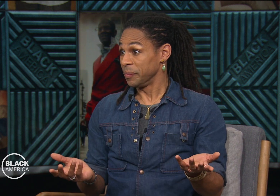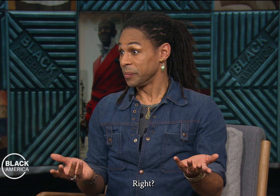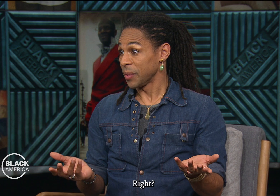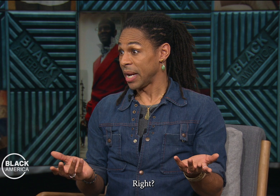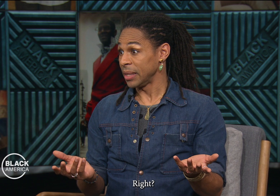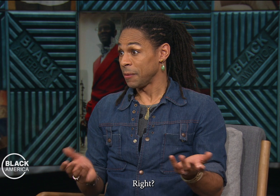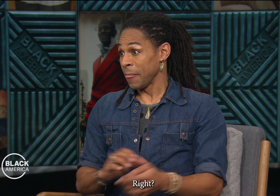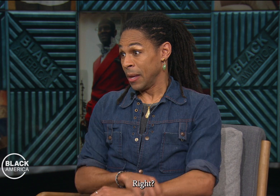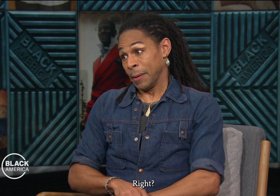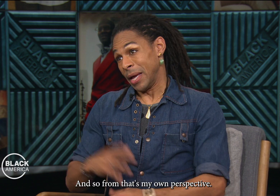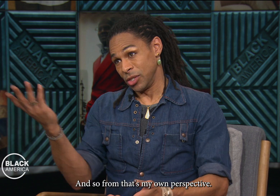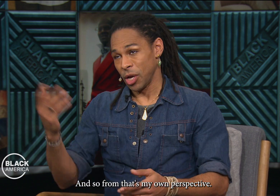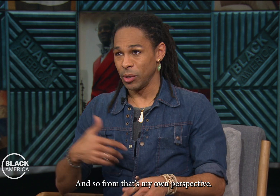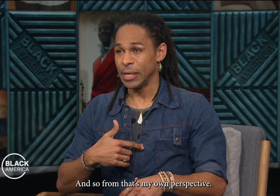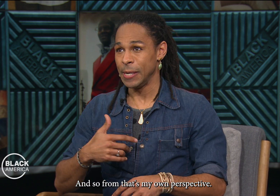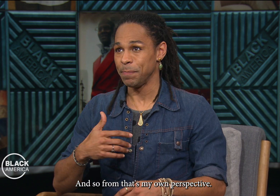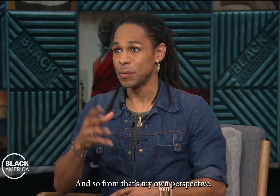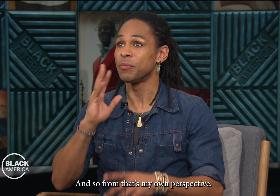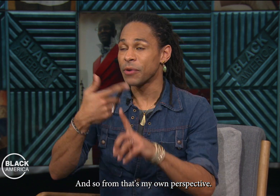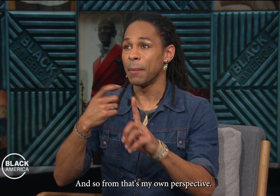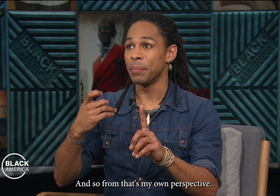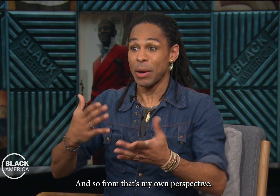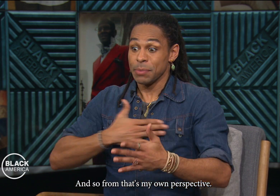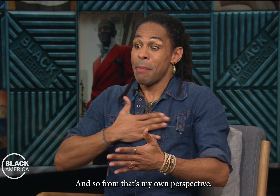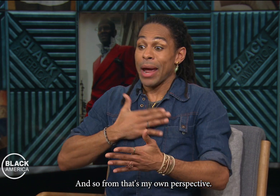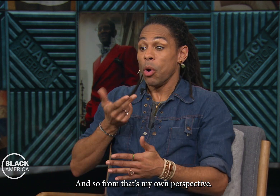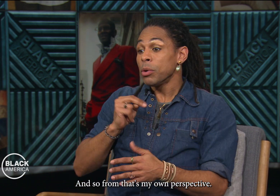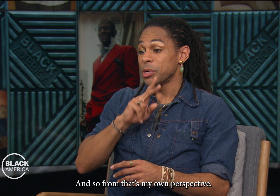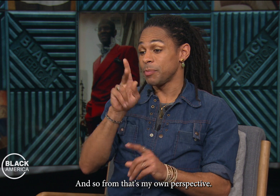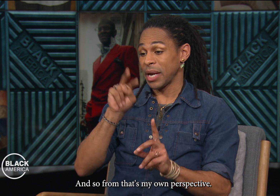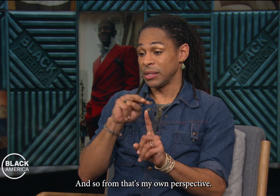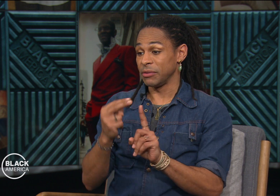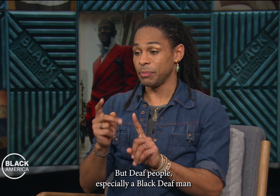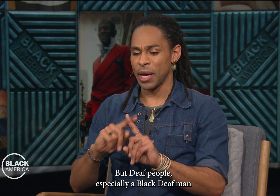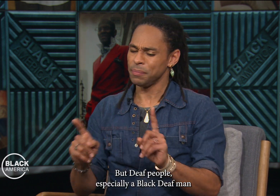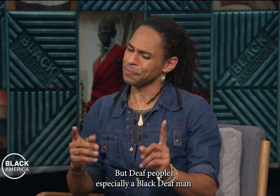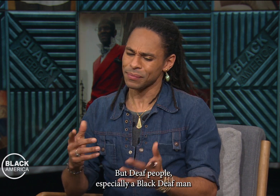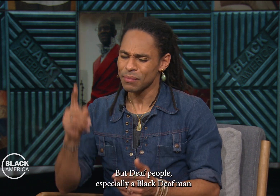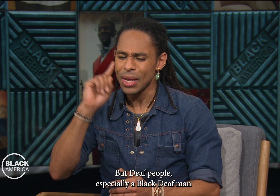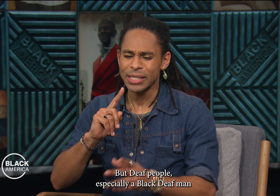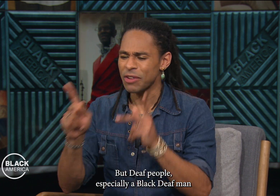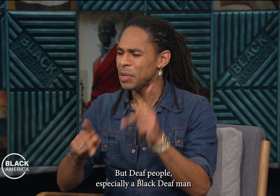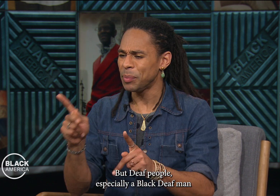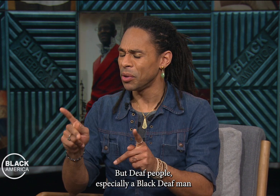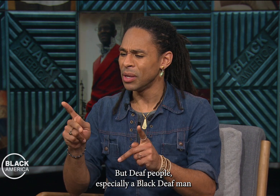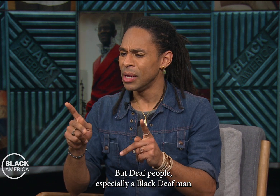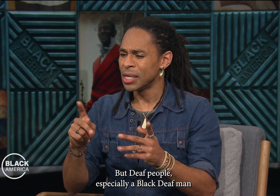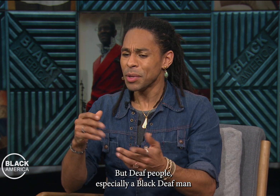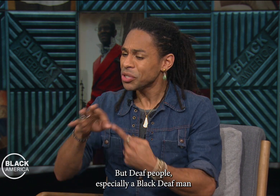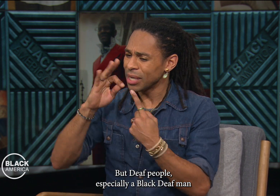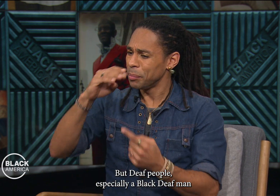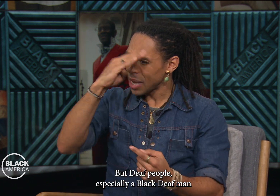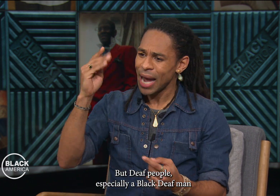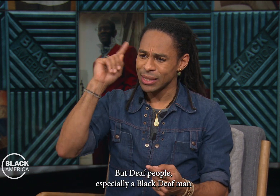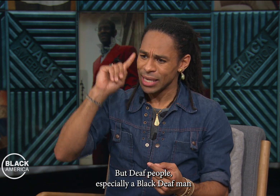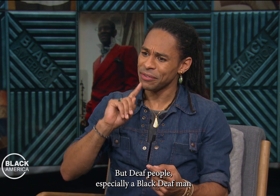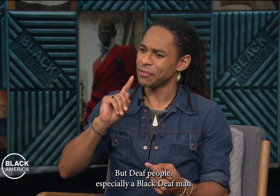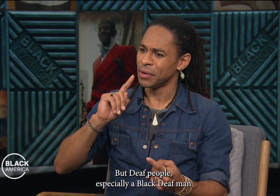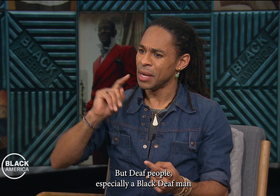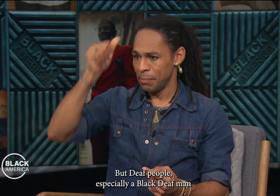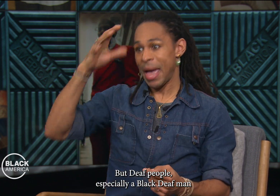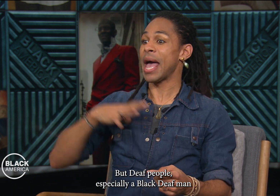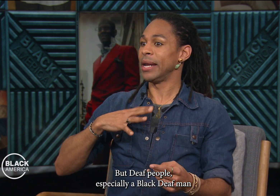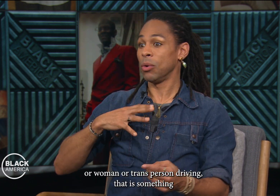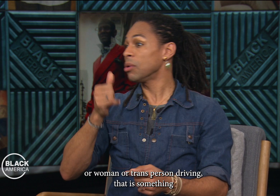him, right? And so that's my own perspective, but deaf people, especially a black